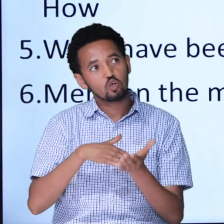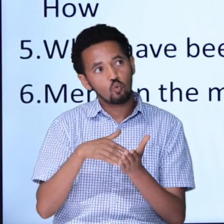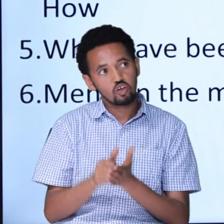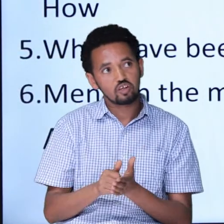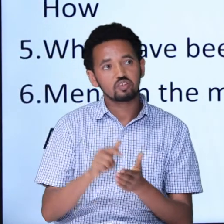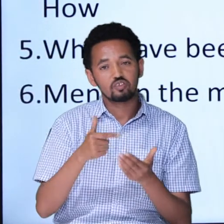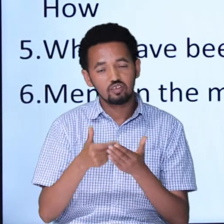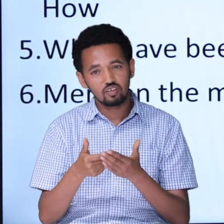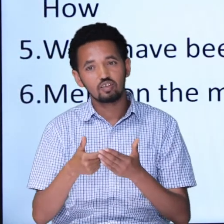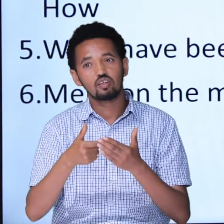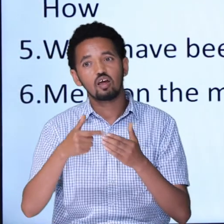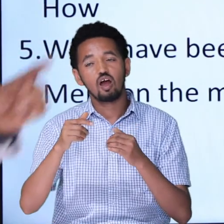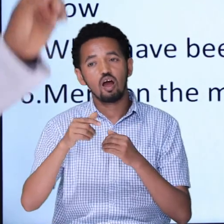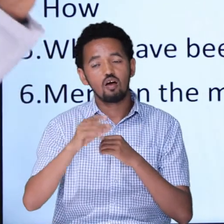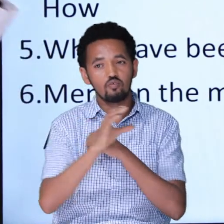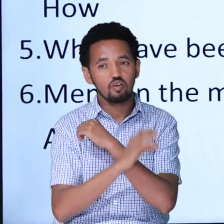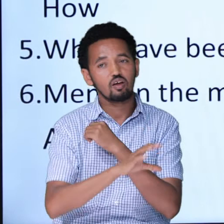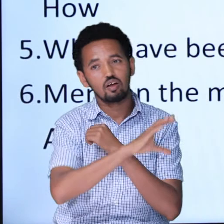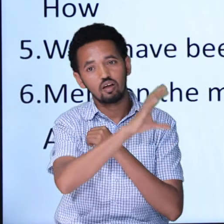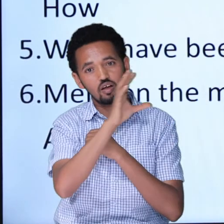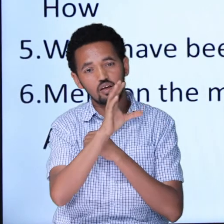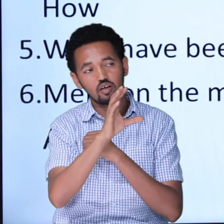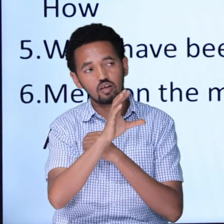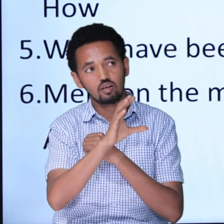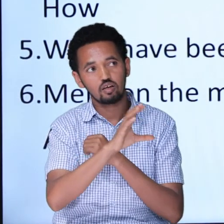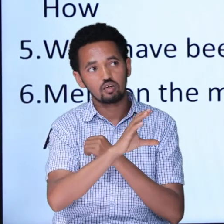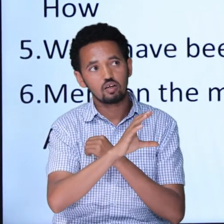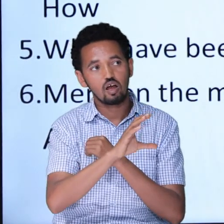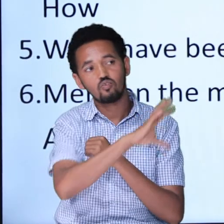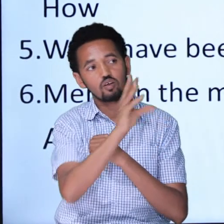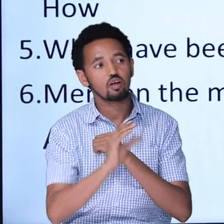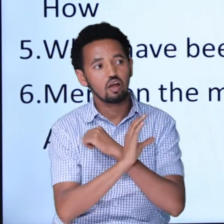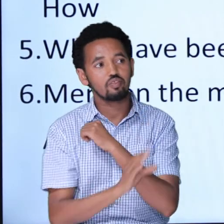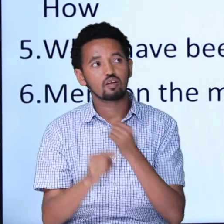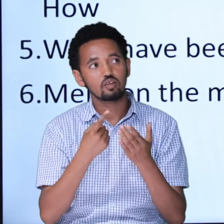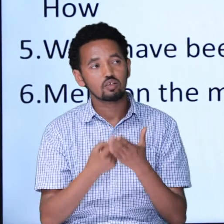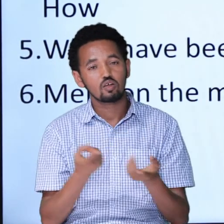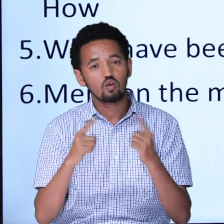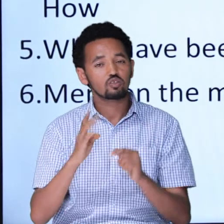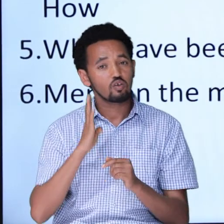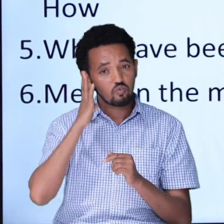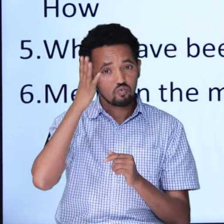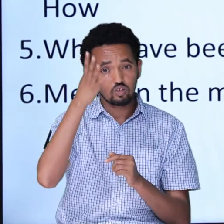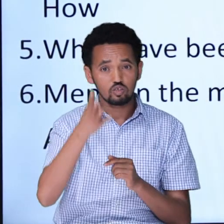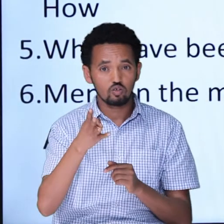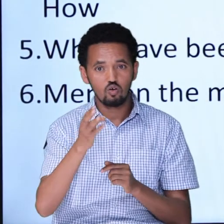contemporary African countries. Second, how do you foresee the future of Africa?